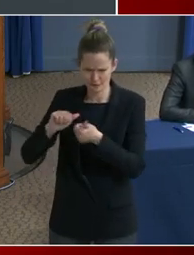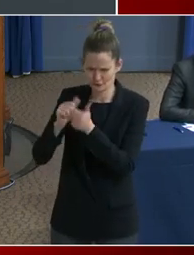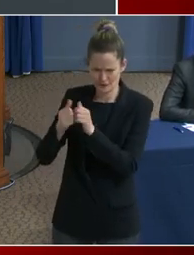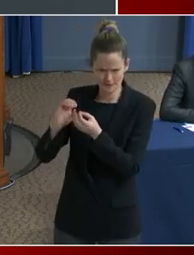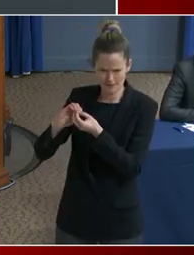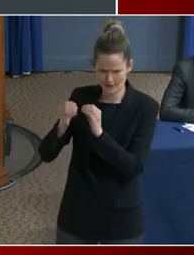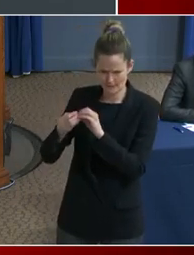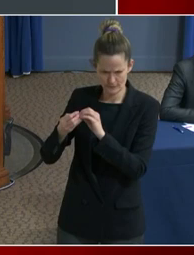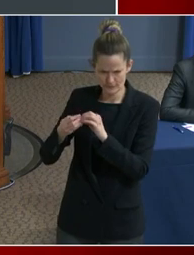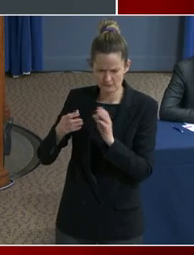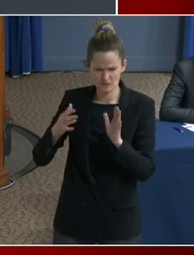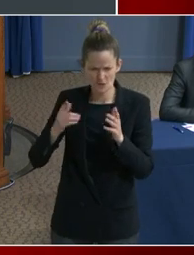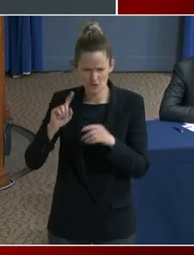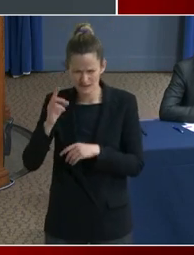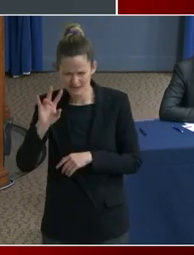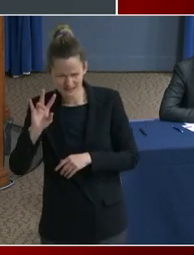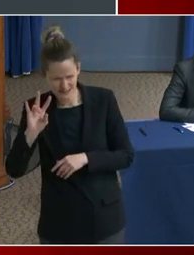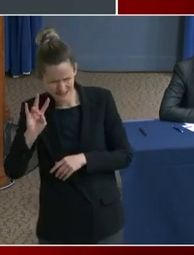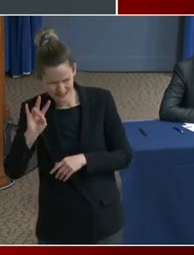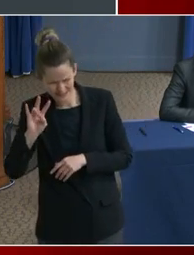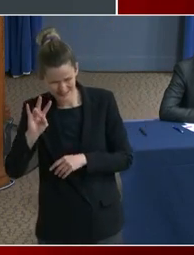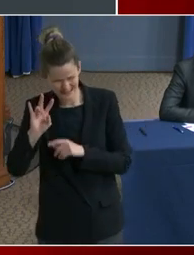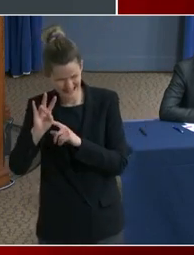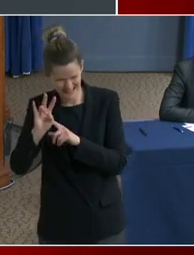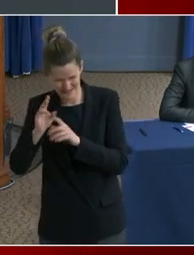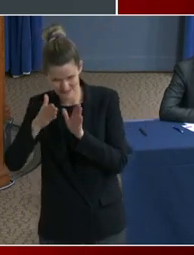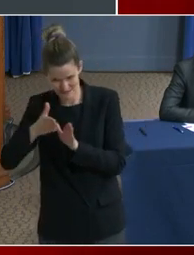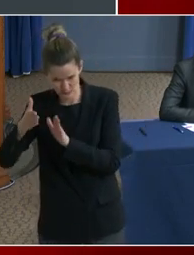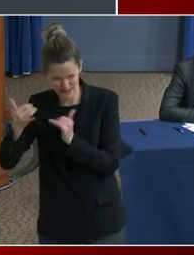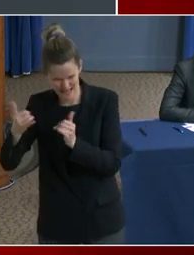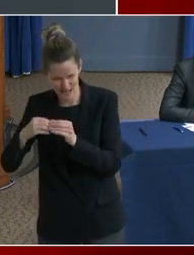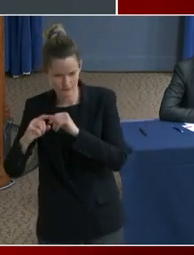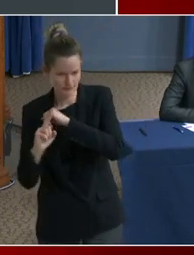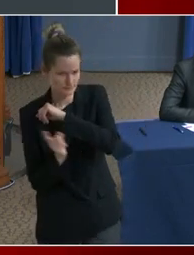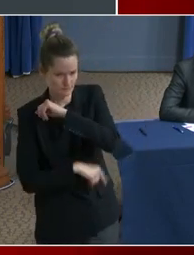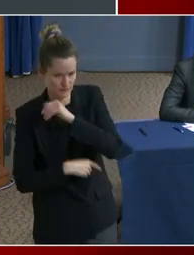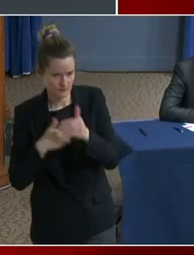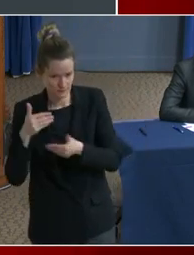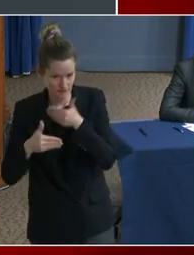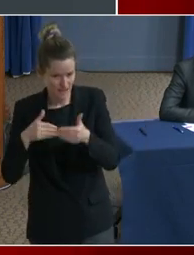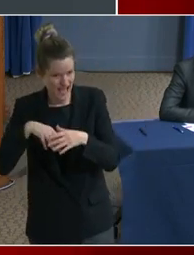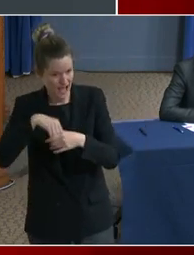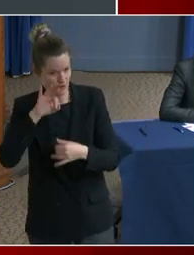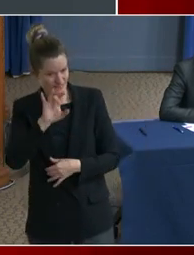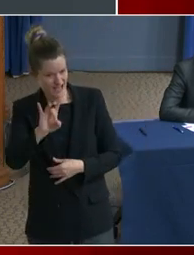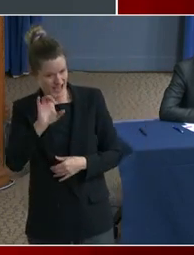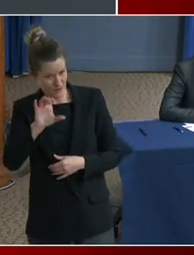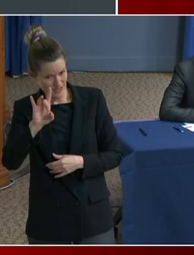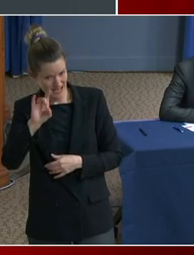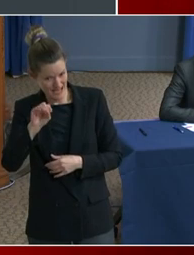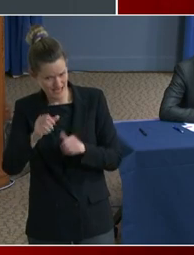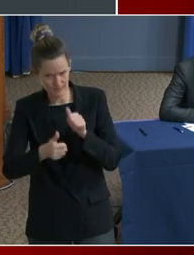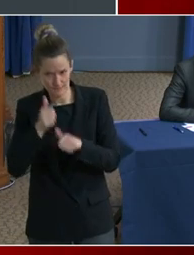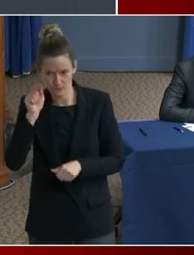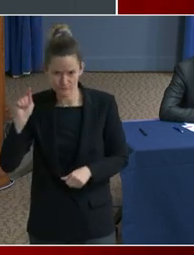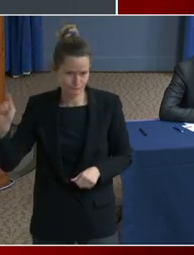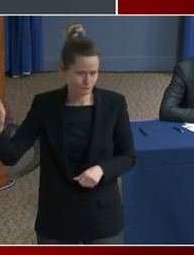who are in disciplinary status from fire EMS. So of the 880, the majority of those are in